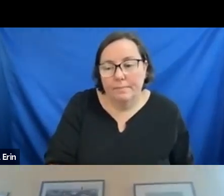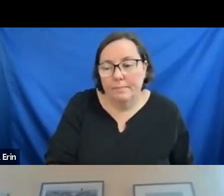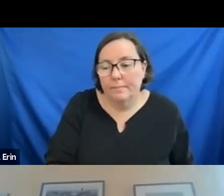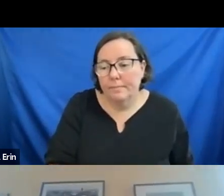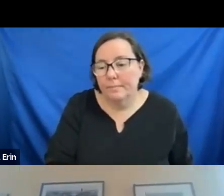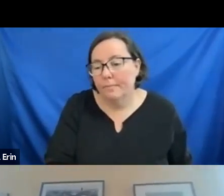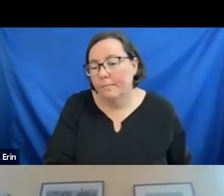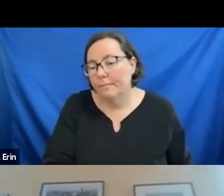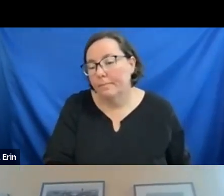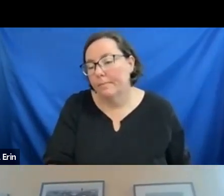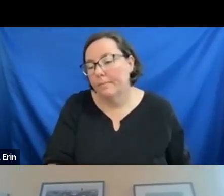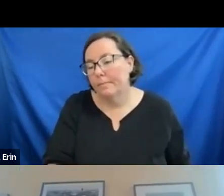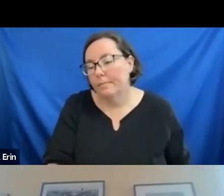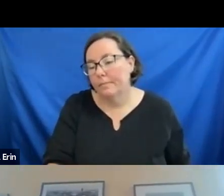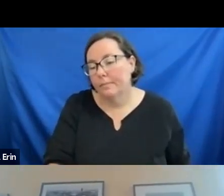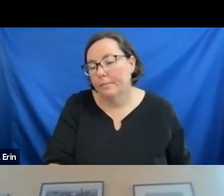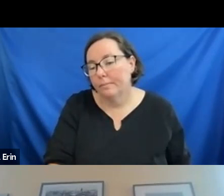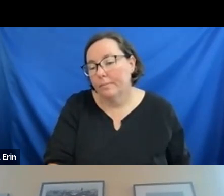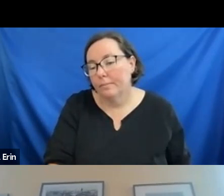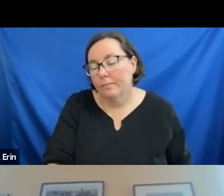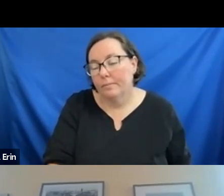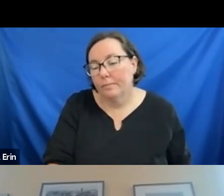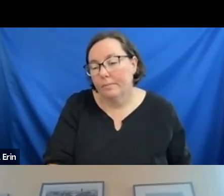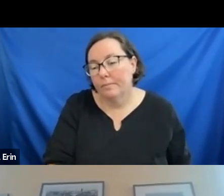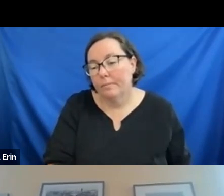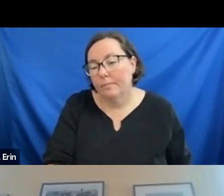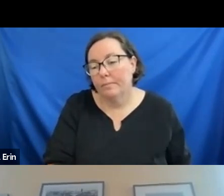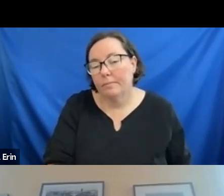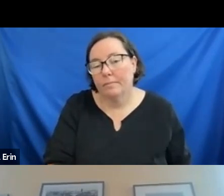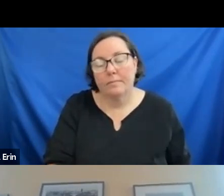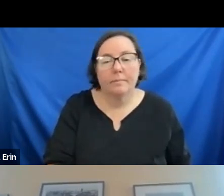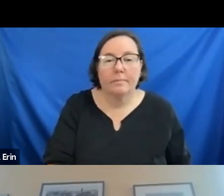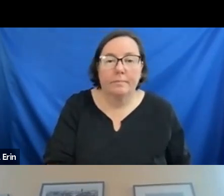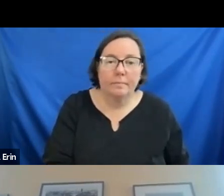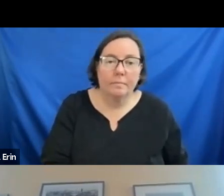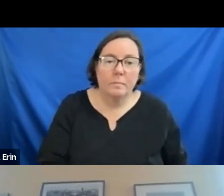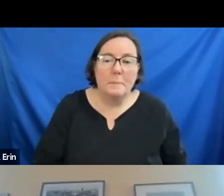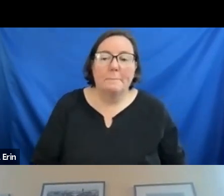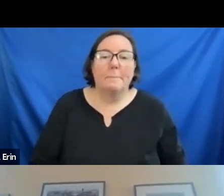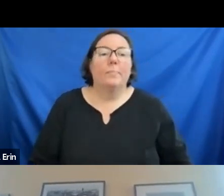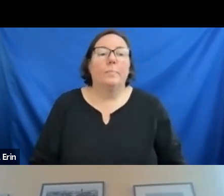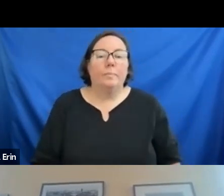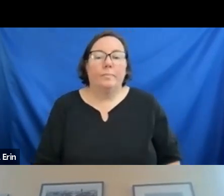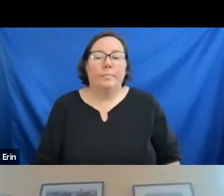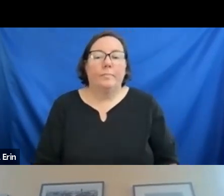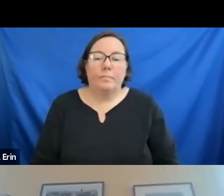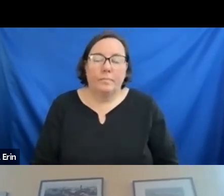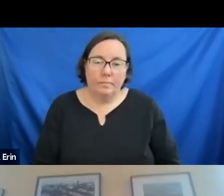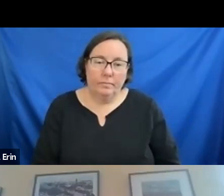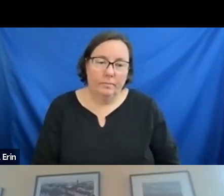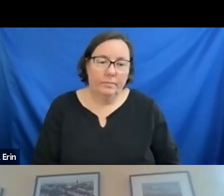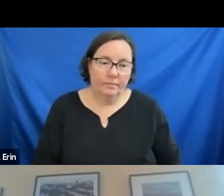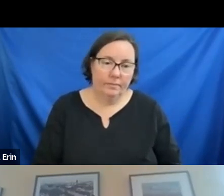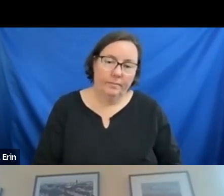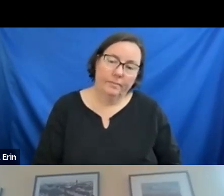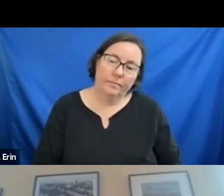tonight. Xin chào các anh chị có cần thông dịch tiếng Việt xin bấm vào quả cầu chọn ngôn ngữ tiếng Việt. Thì Duyên sẽ cung cấp thông dịch liên tục cho các anh chị. Thank